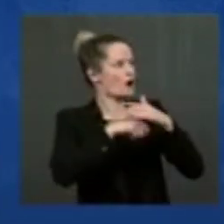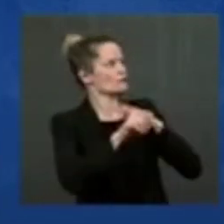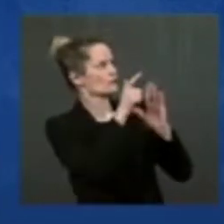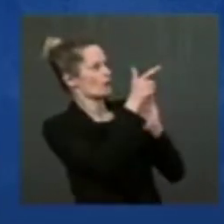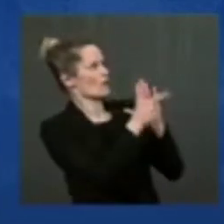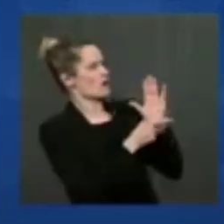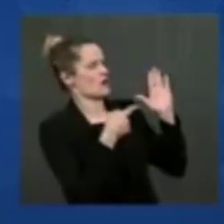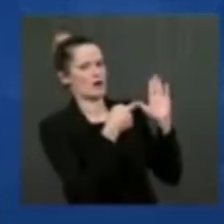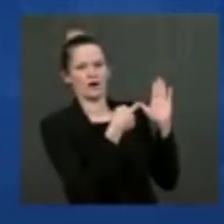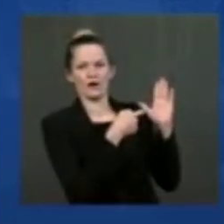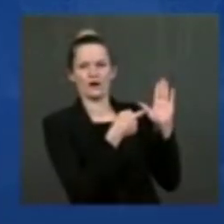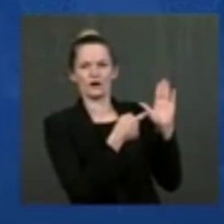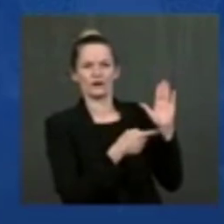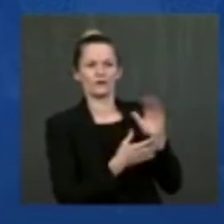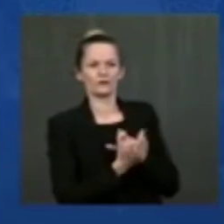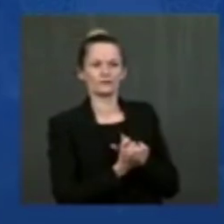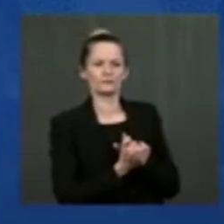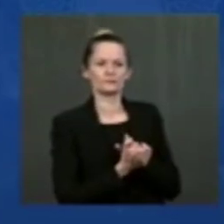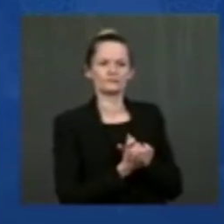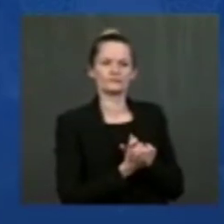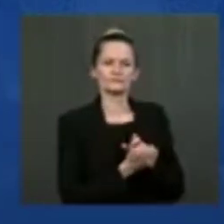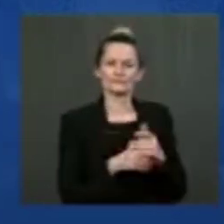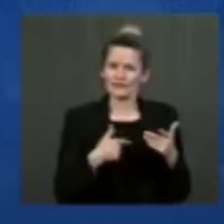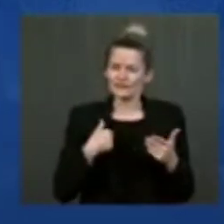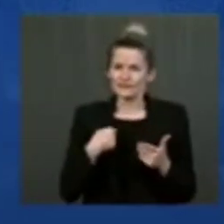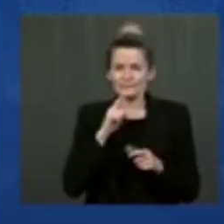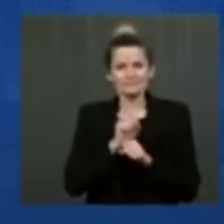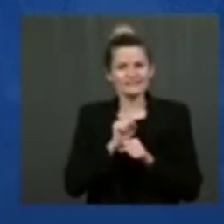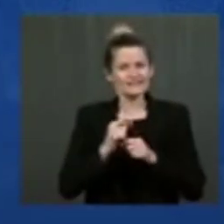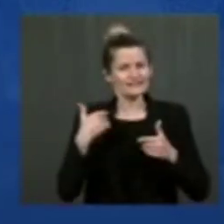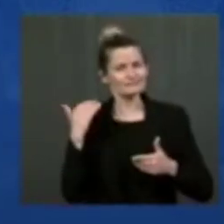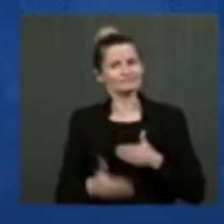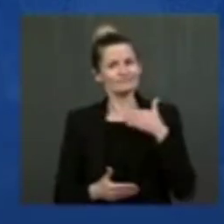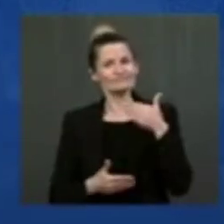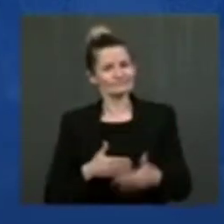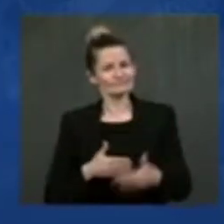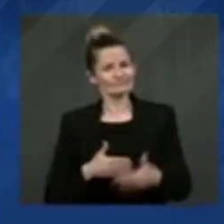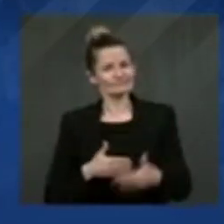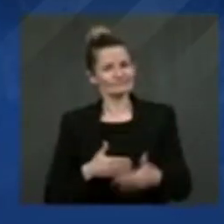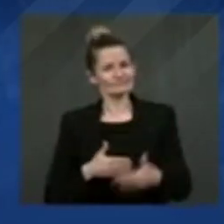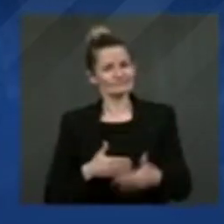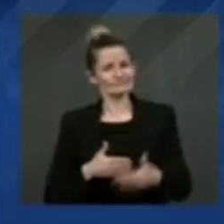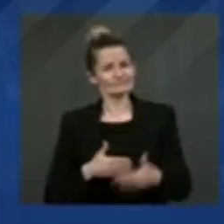we're making progress. Our economy has added